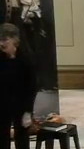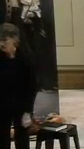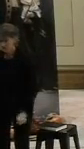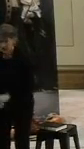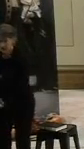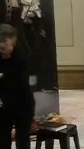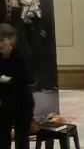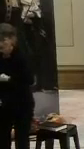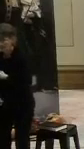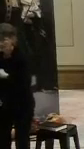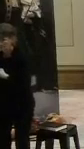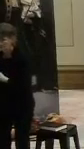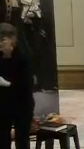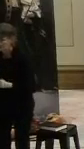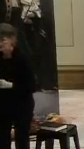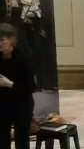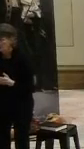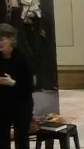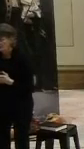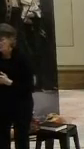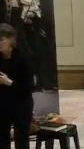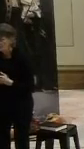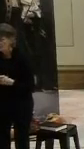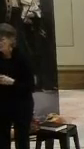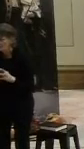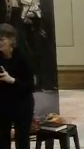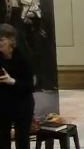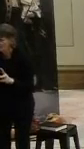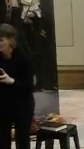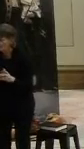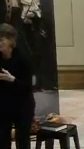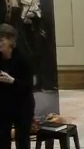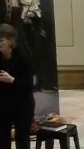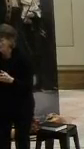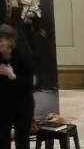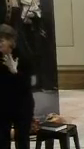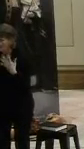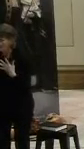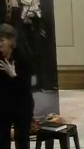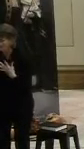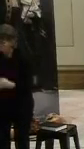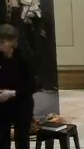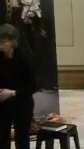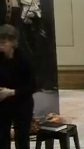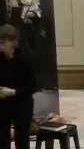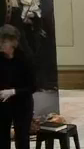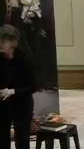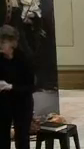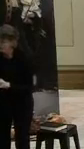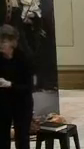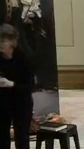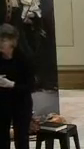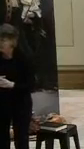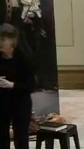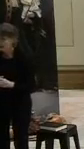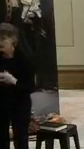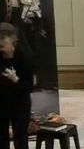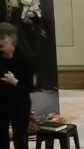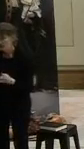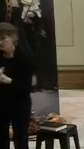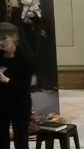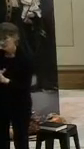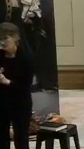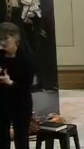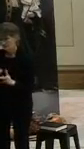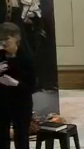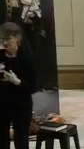stay away? I mean, this is something that we have now come to. We don't know how to act anymore. You know how you act as a Christian. You